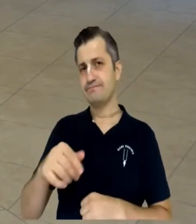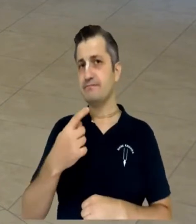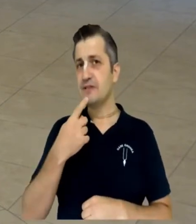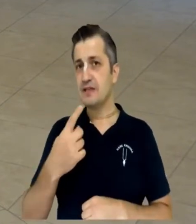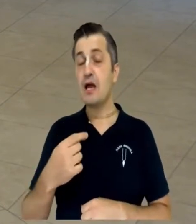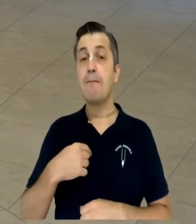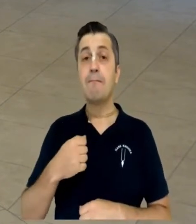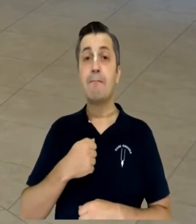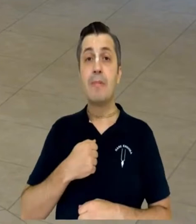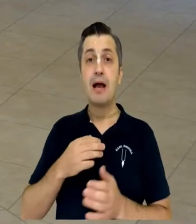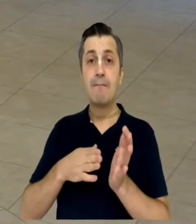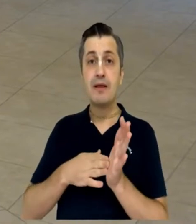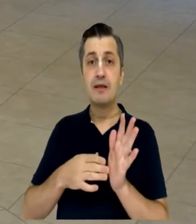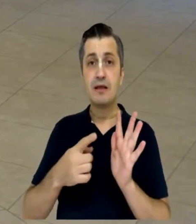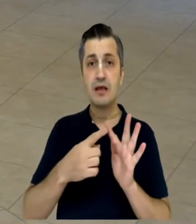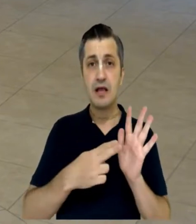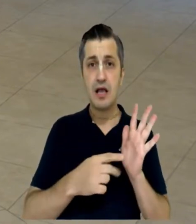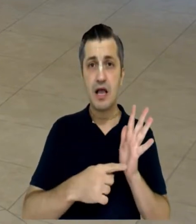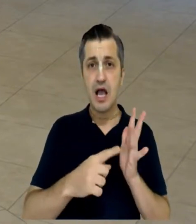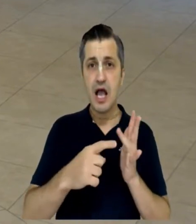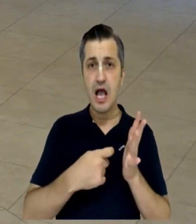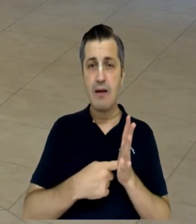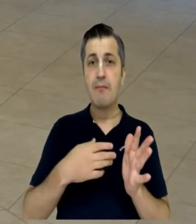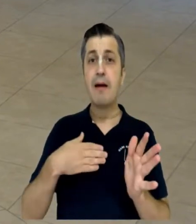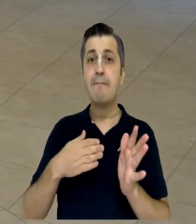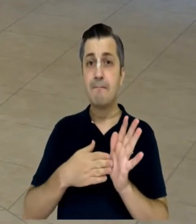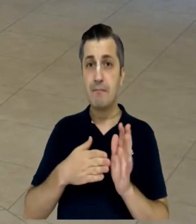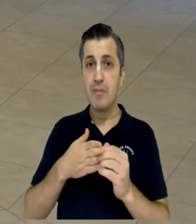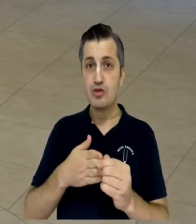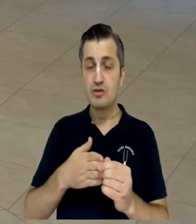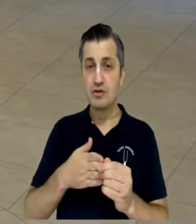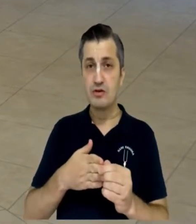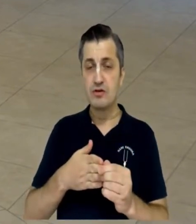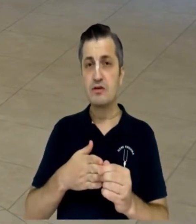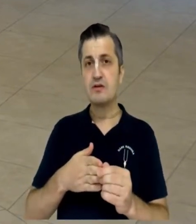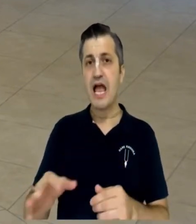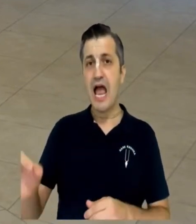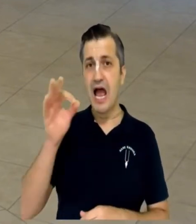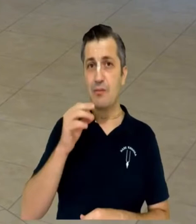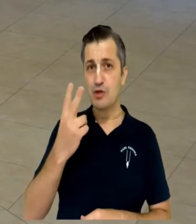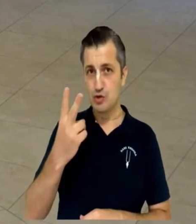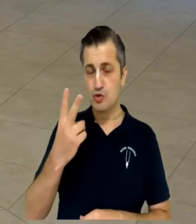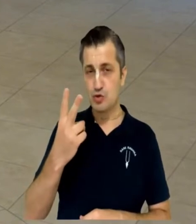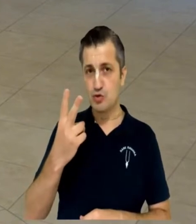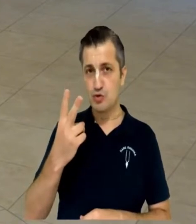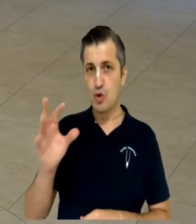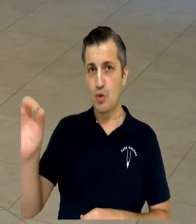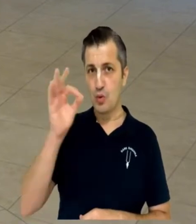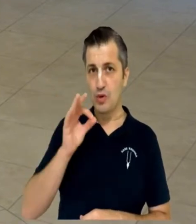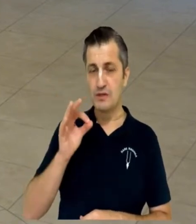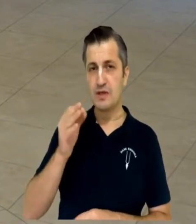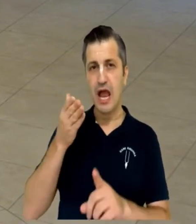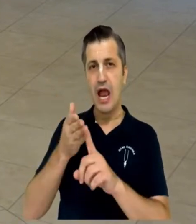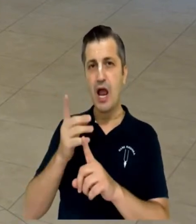oftentimes emphasized two questions which we can ask ourselves to really bring Krishna back into the center and turn a mistake